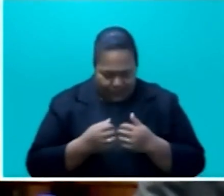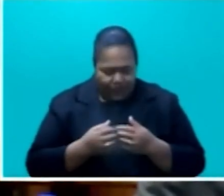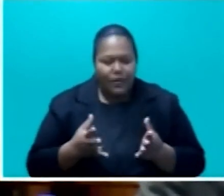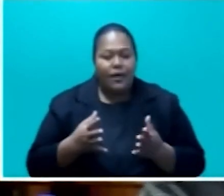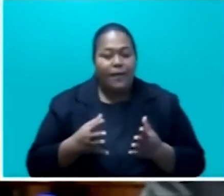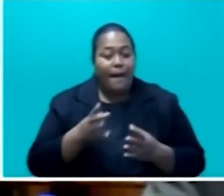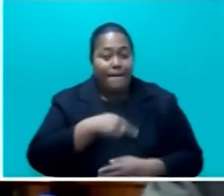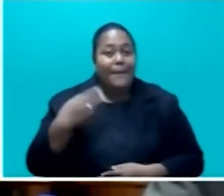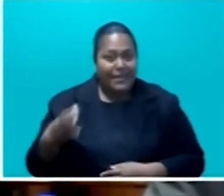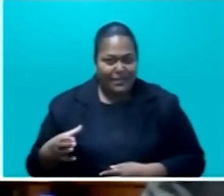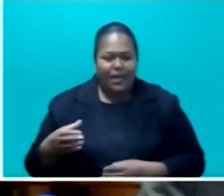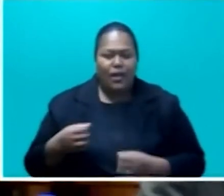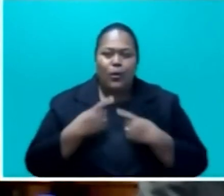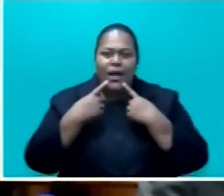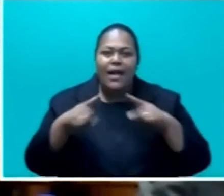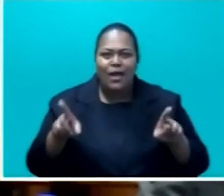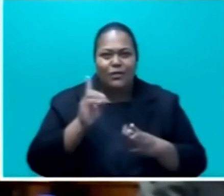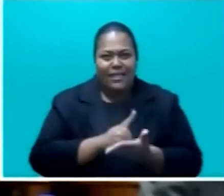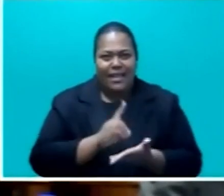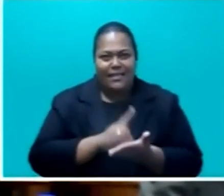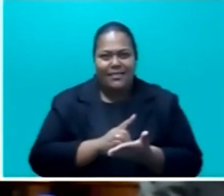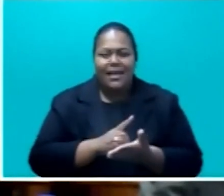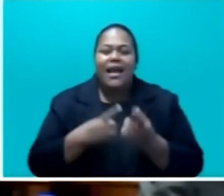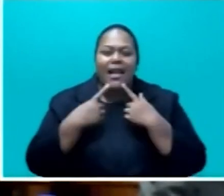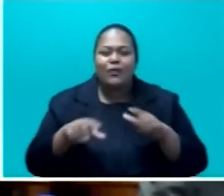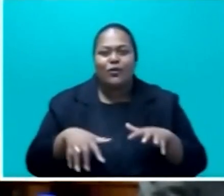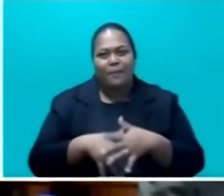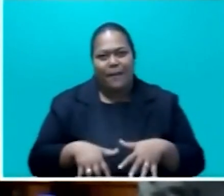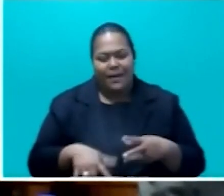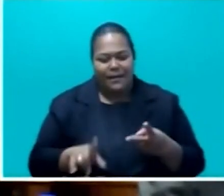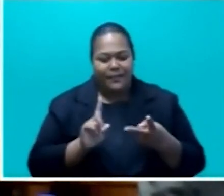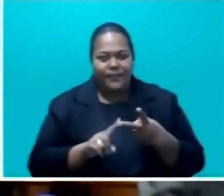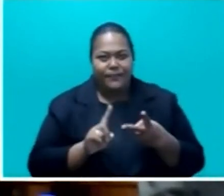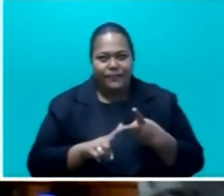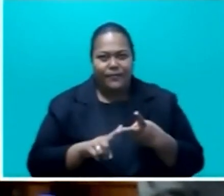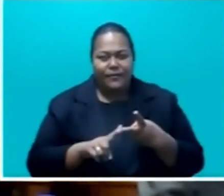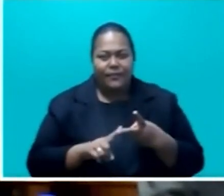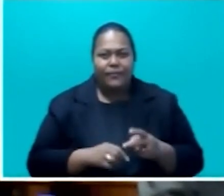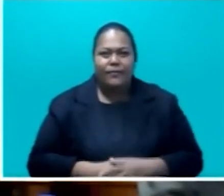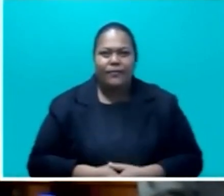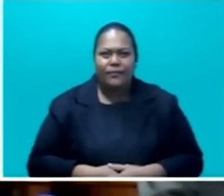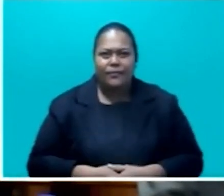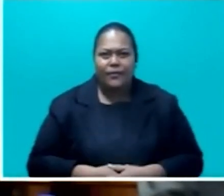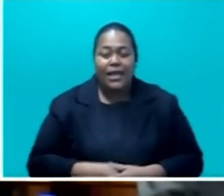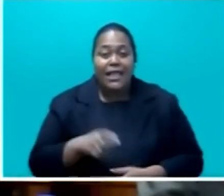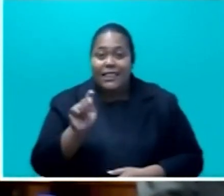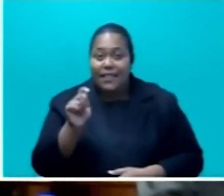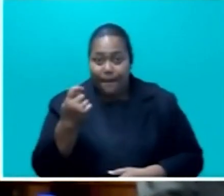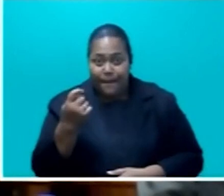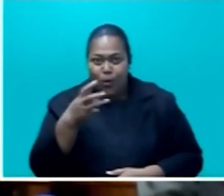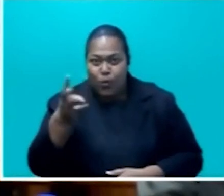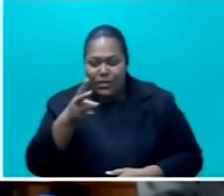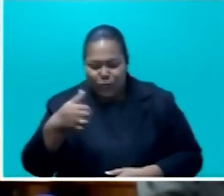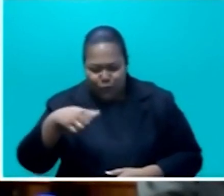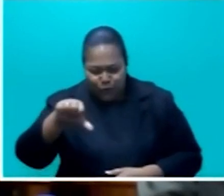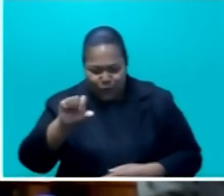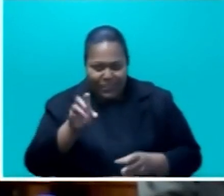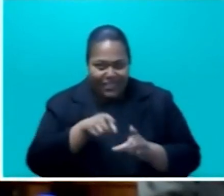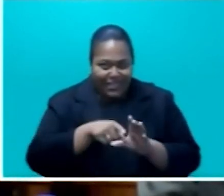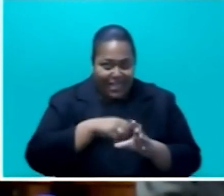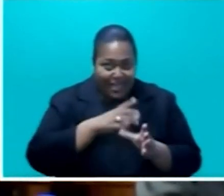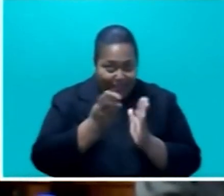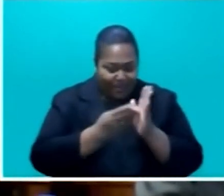would like, Mr. Speaker, just to briefly outline some of the salient features of the bill. Clause 1 of the bill provides for the